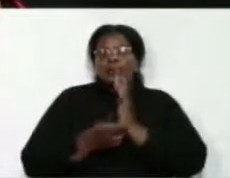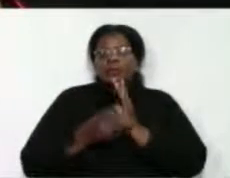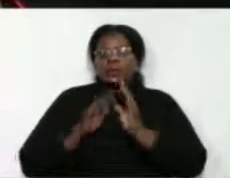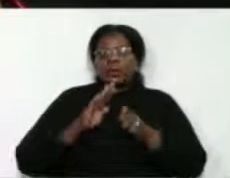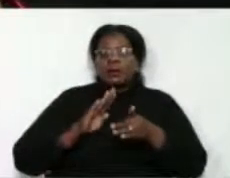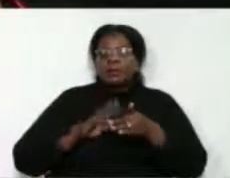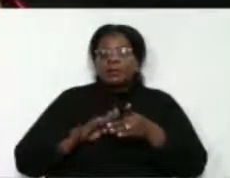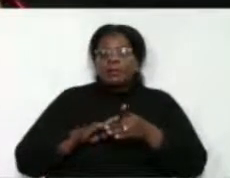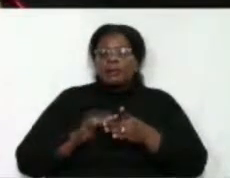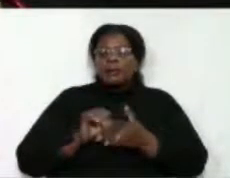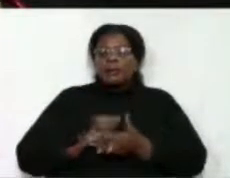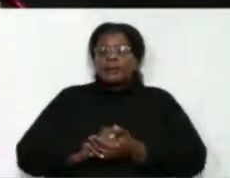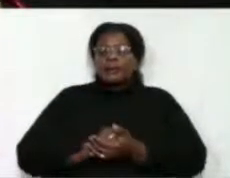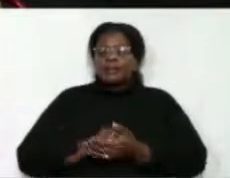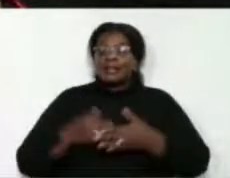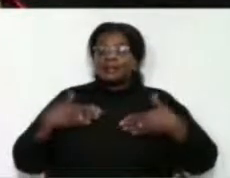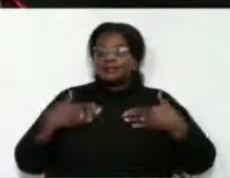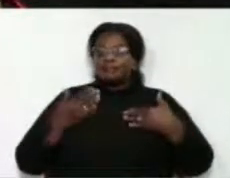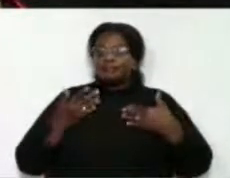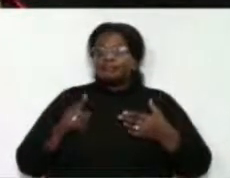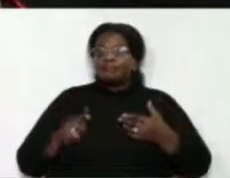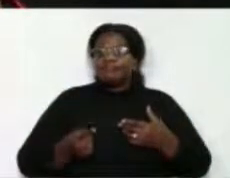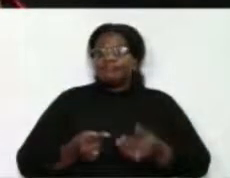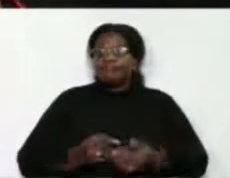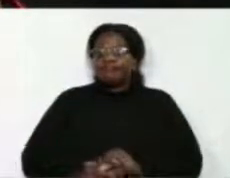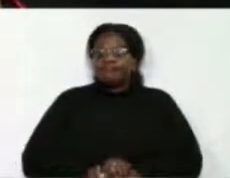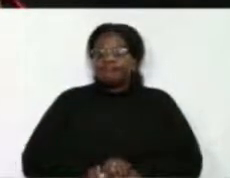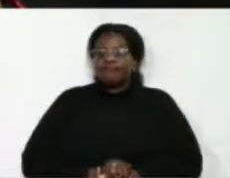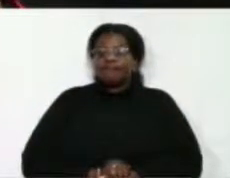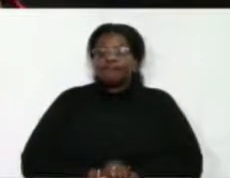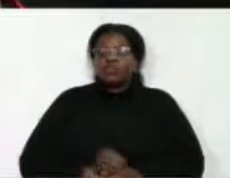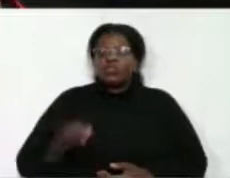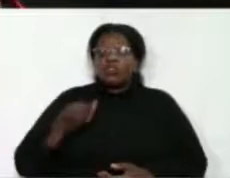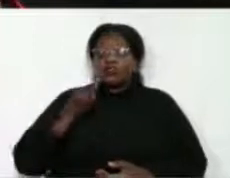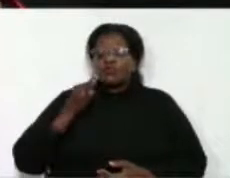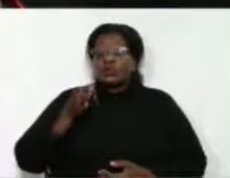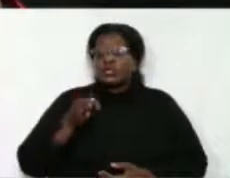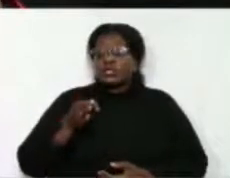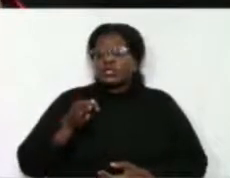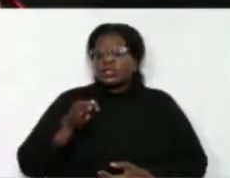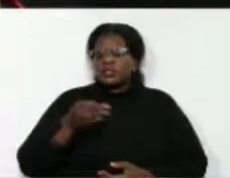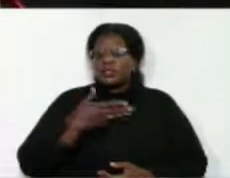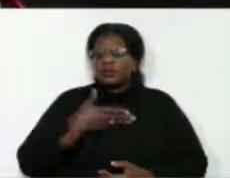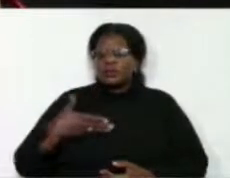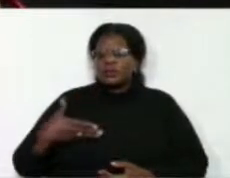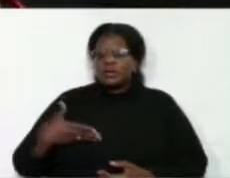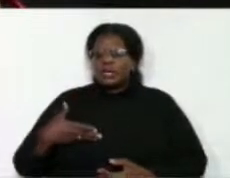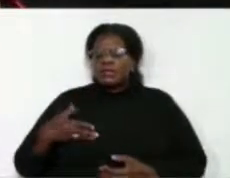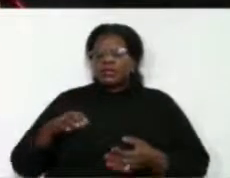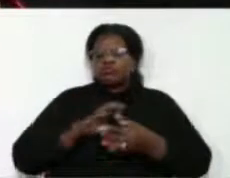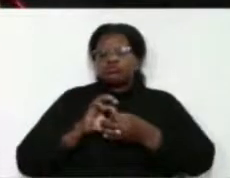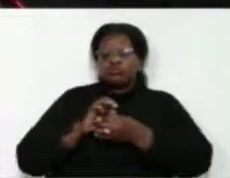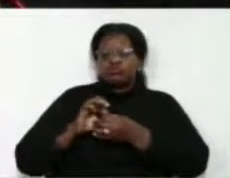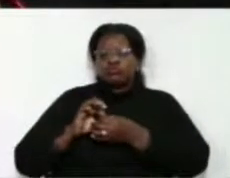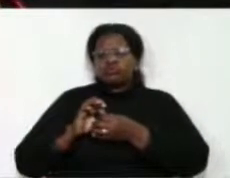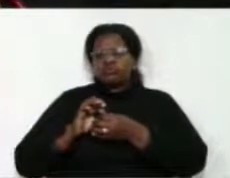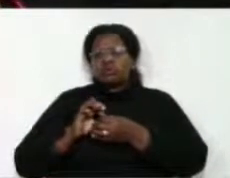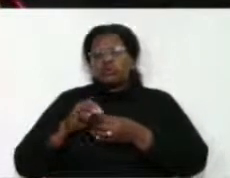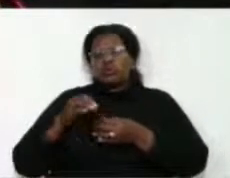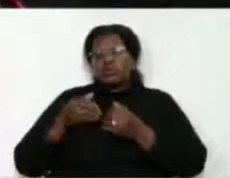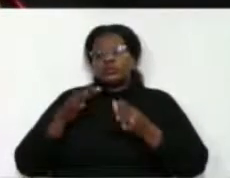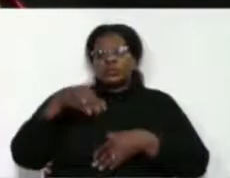very exciting, that's the Future Females program, which is in partnership with Startup Namibia.